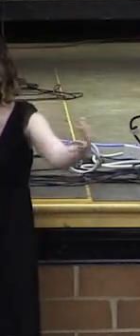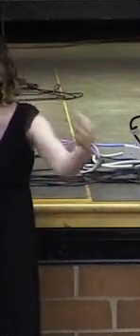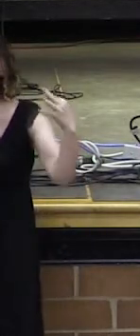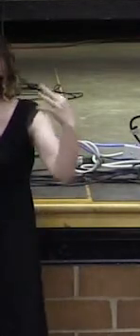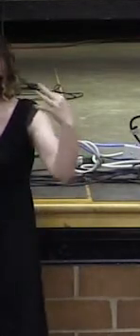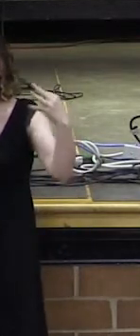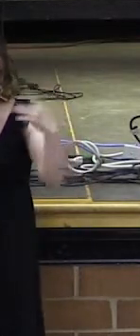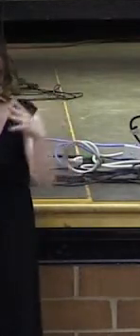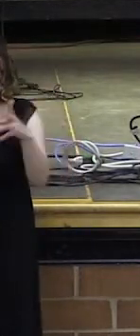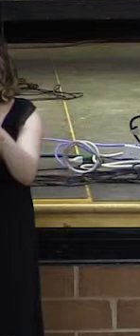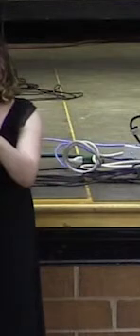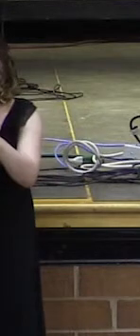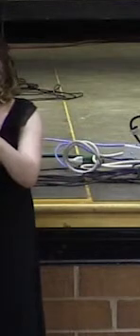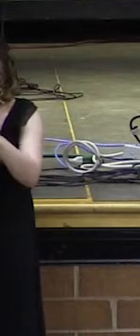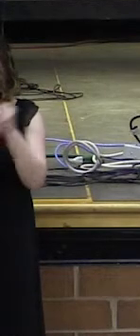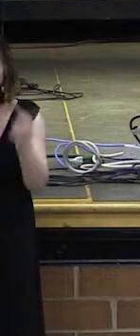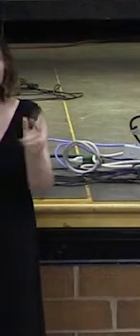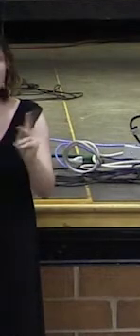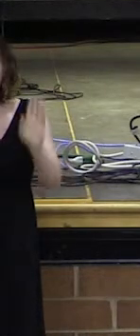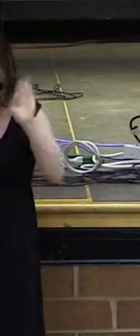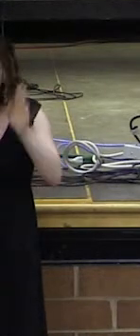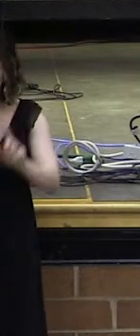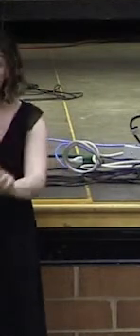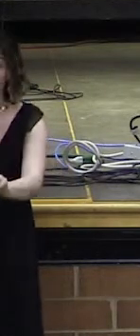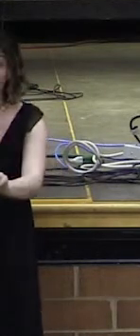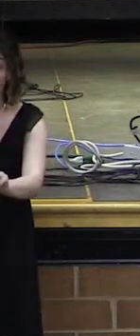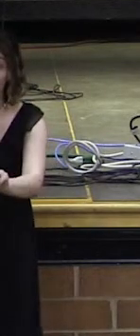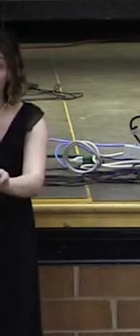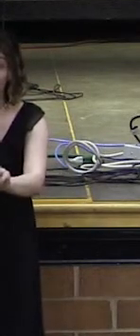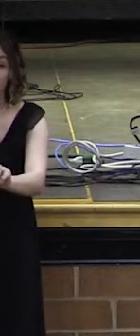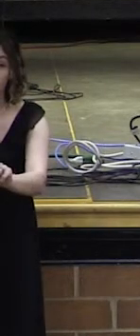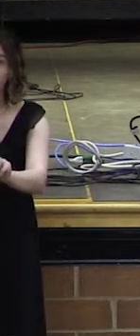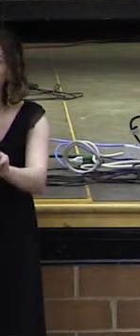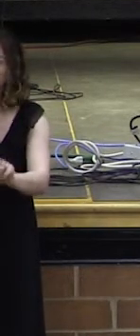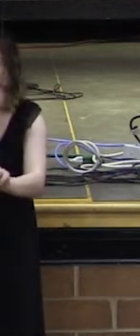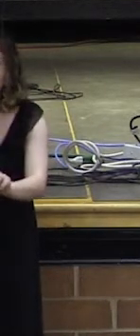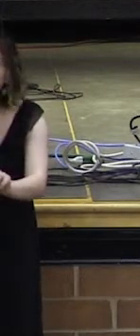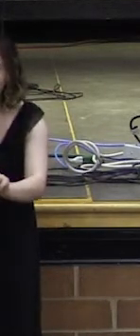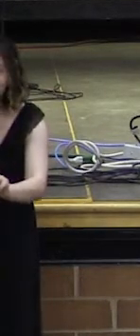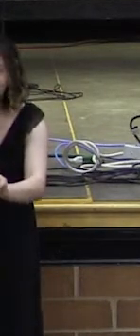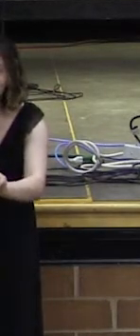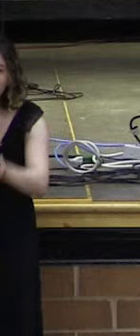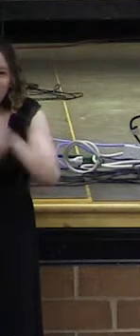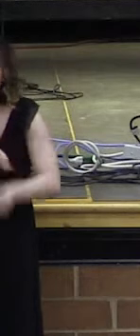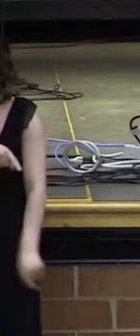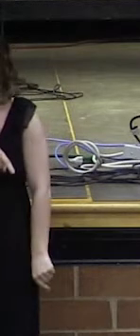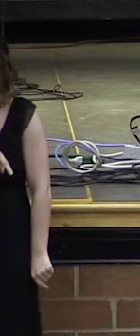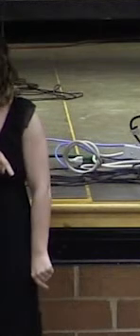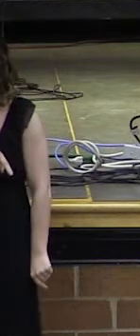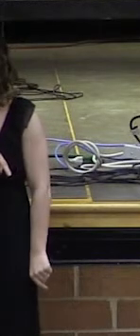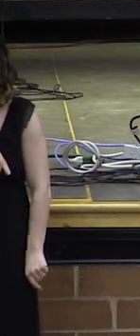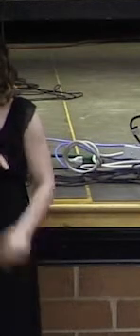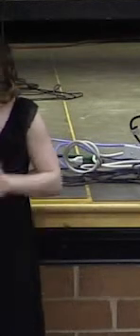and she probably motivated them to a lot of good things but there was also the other side of Jezebel there she accepted sin and sinful